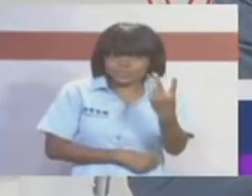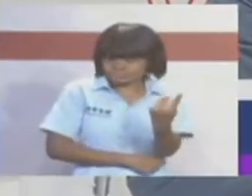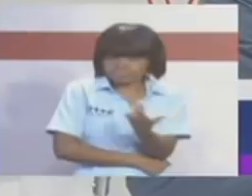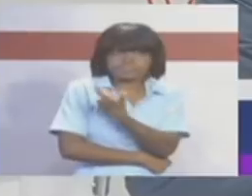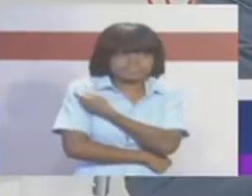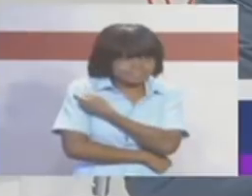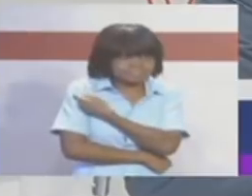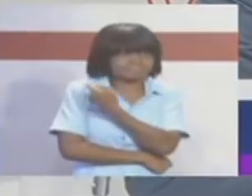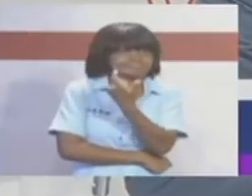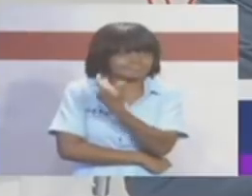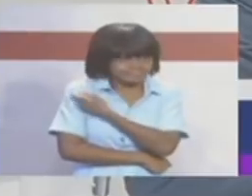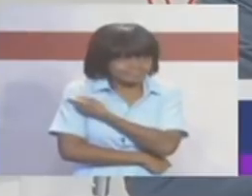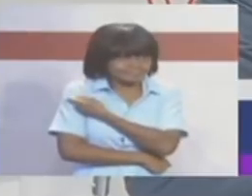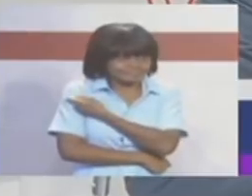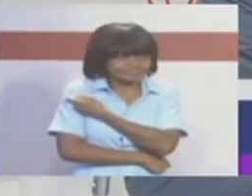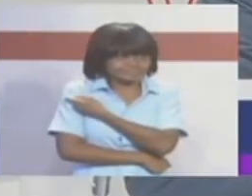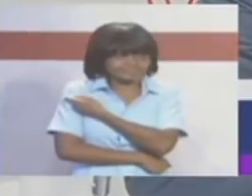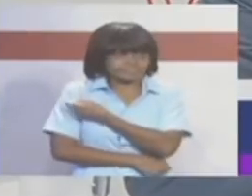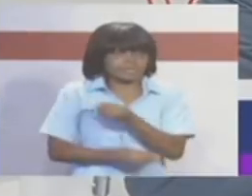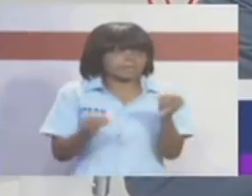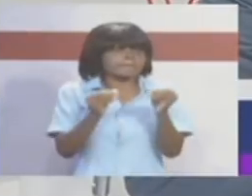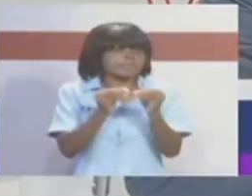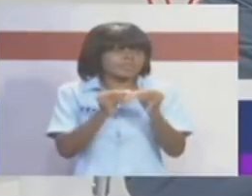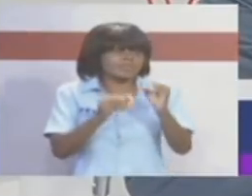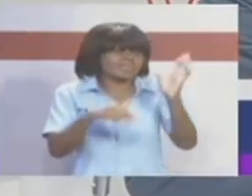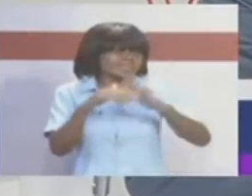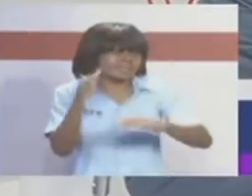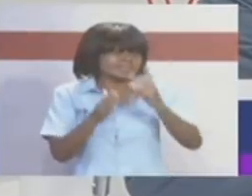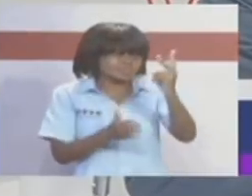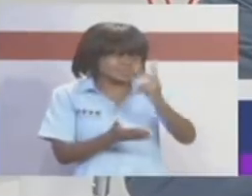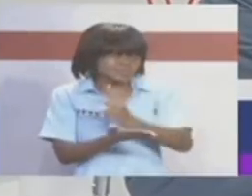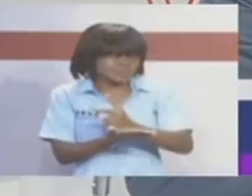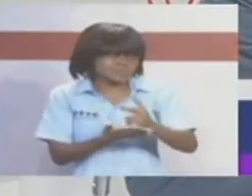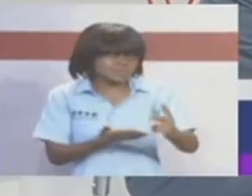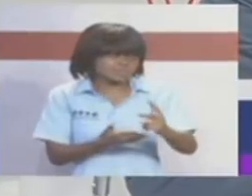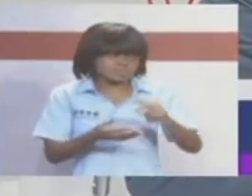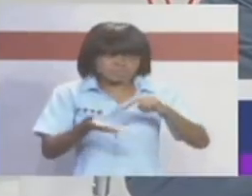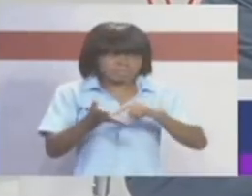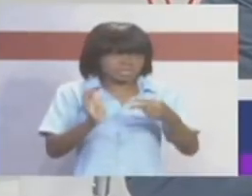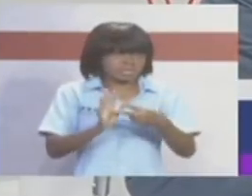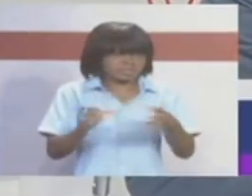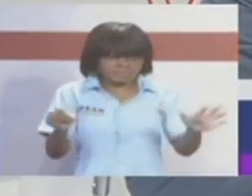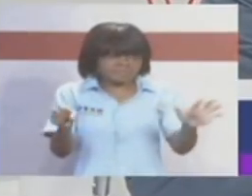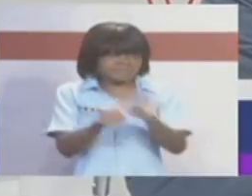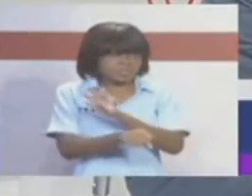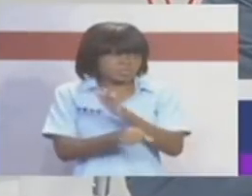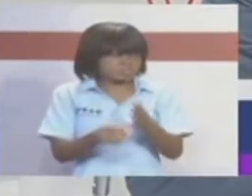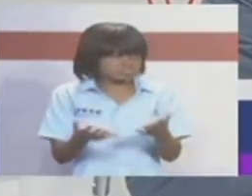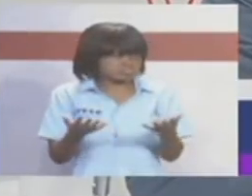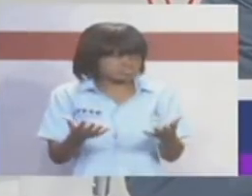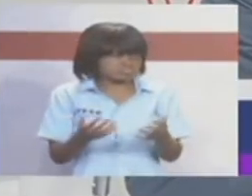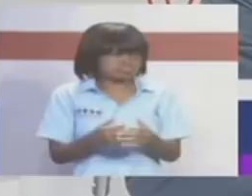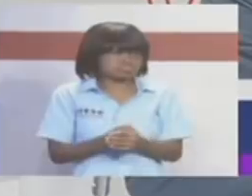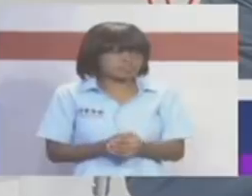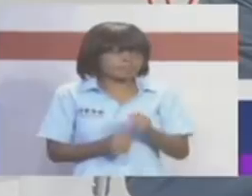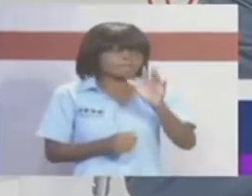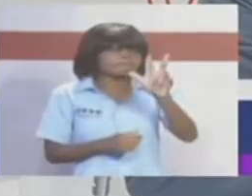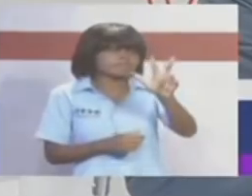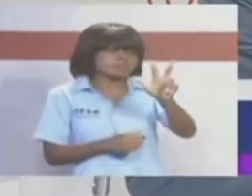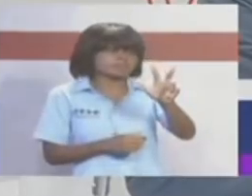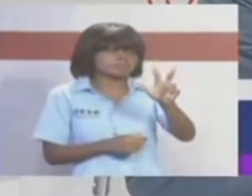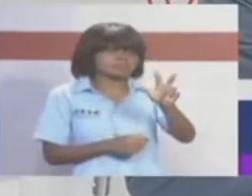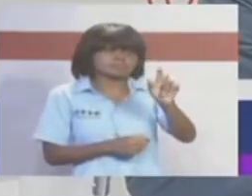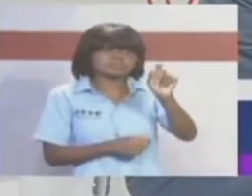board more than 2 weeks after their vaccination regimen had been completed. So that's 3.8%, let's say 4% at